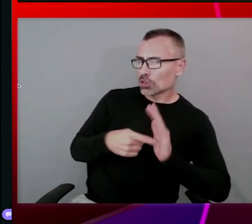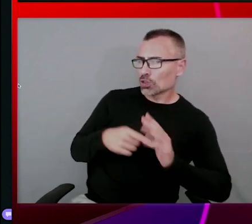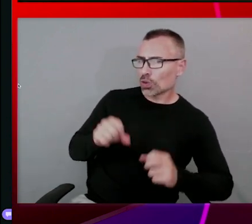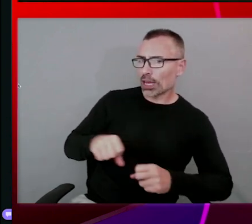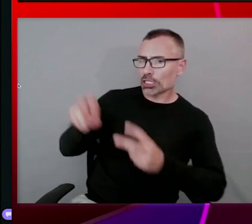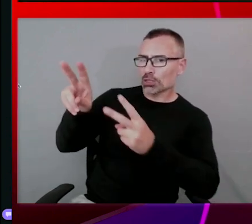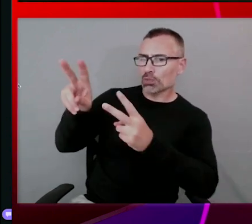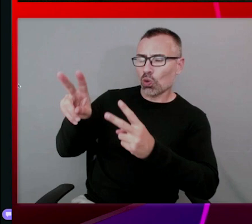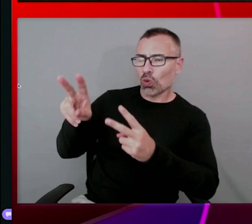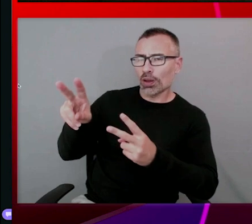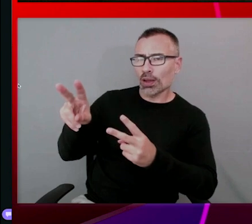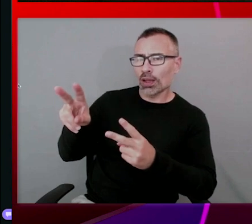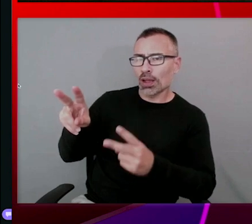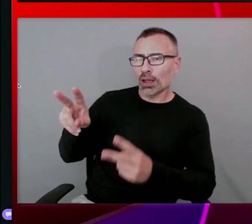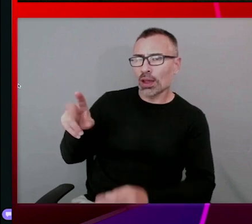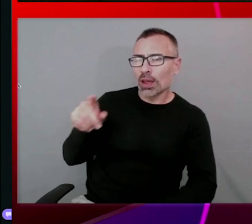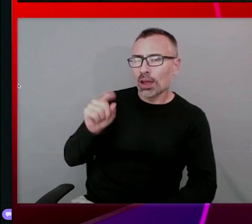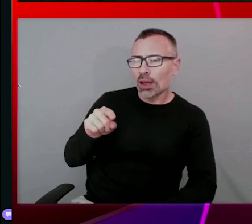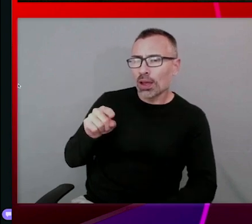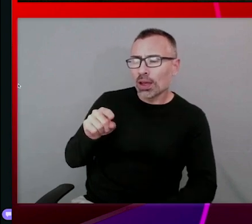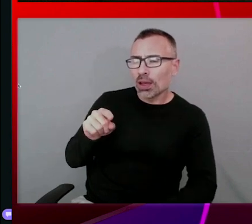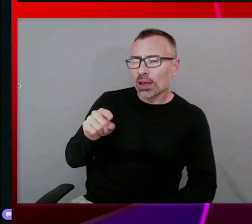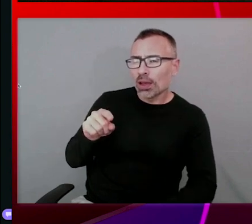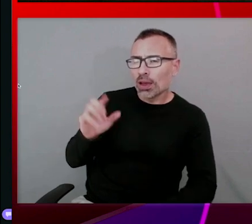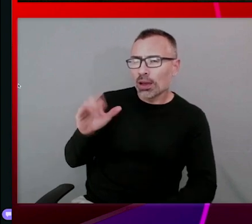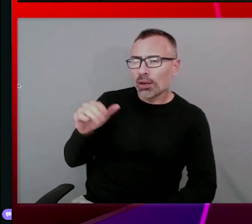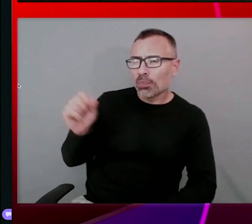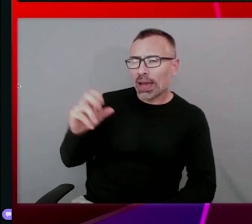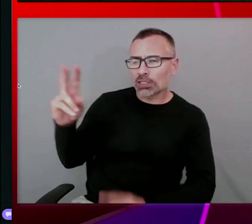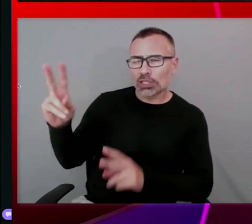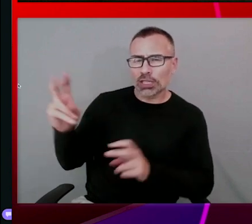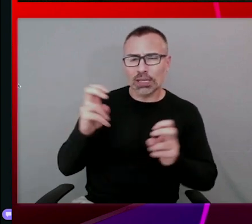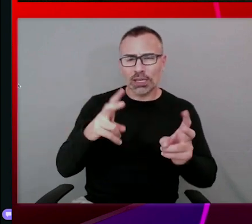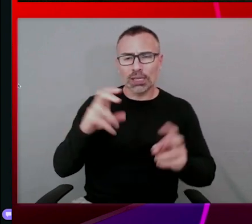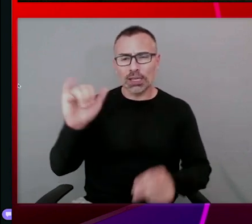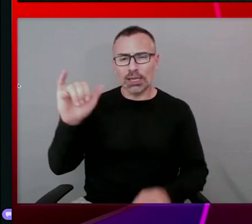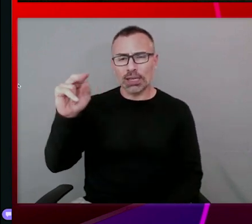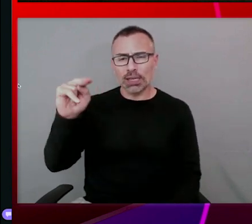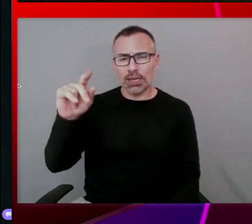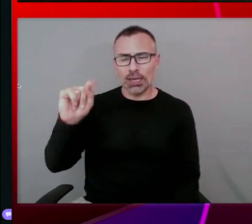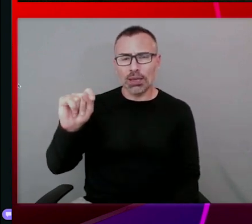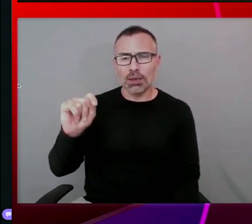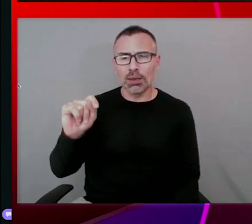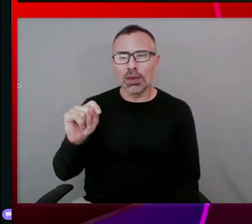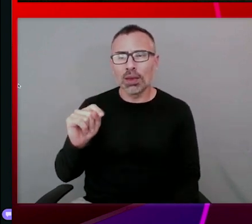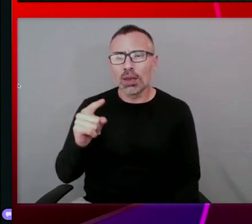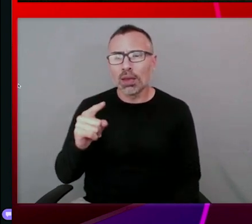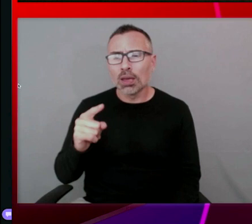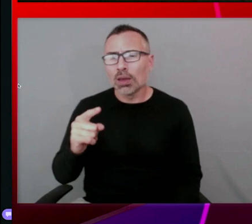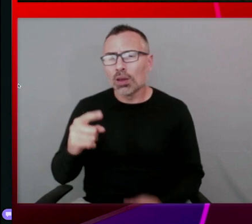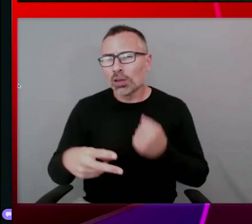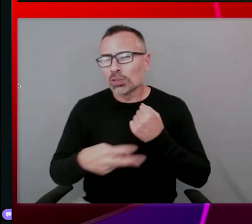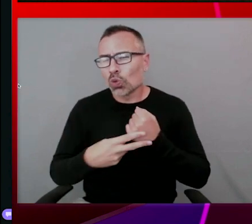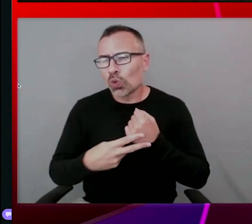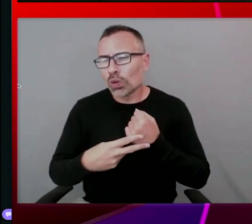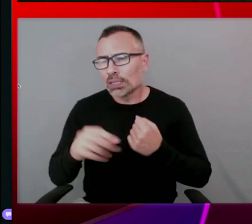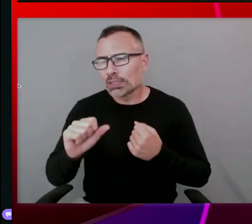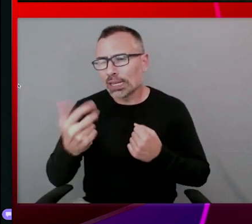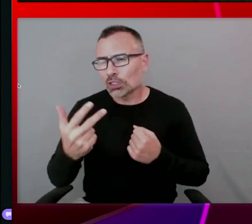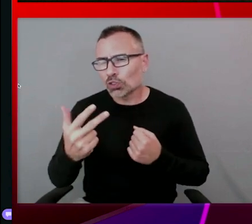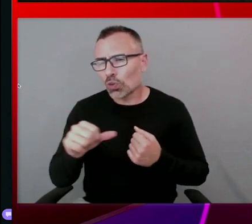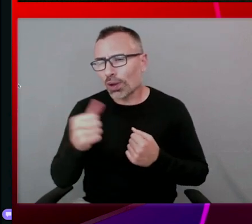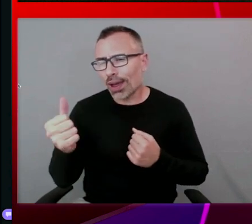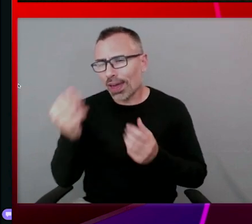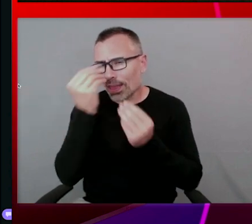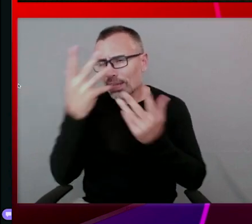Python code. But going back to the import stage, the input, you had Salesforce, you had S3 data there. What other data inputs can we